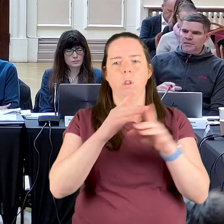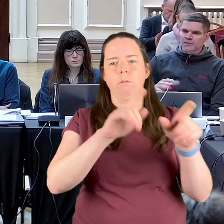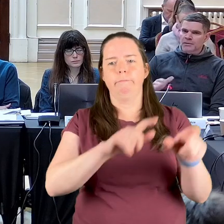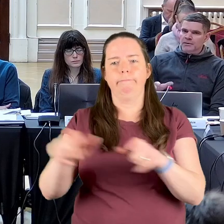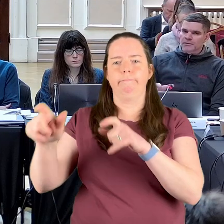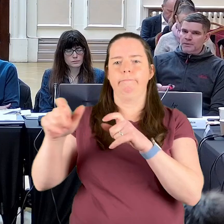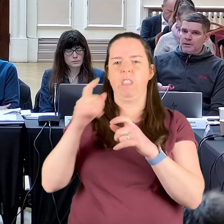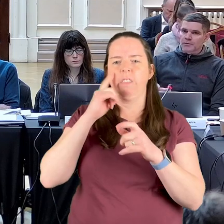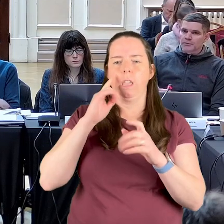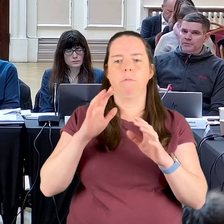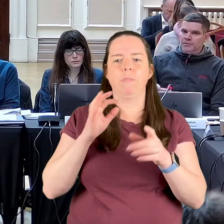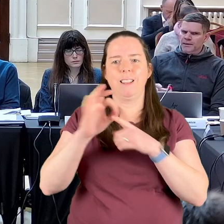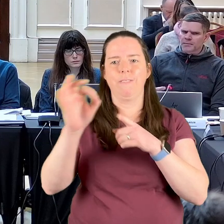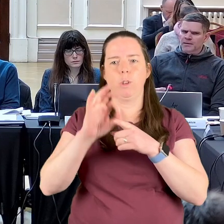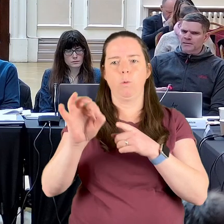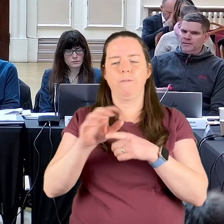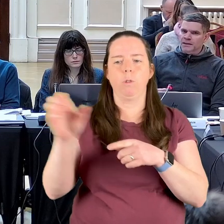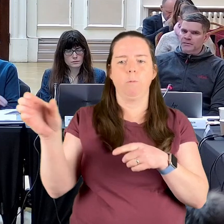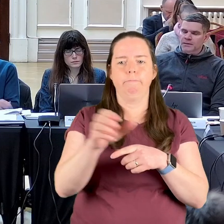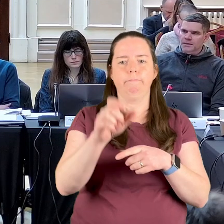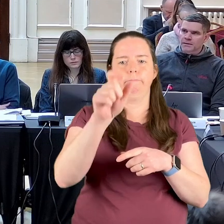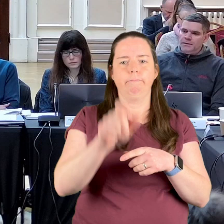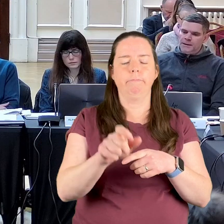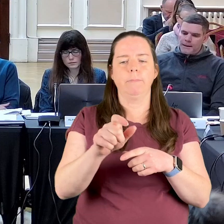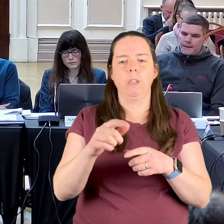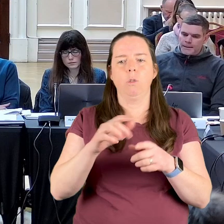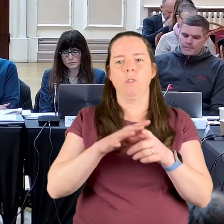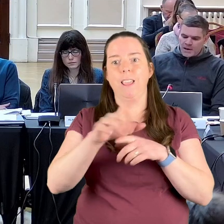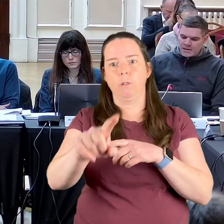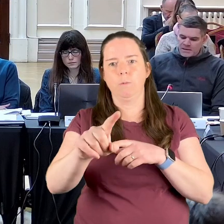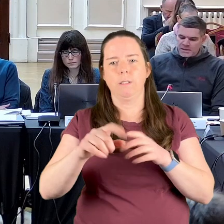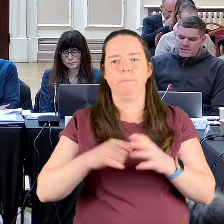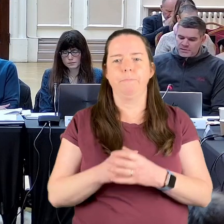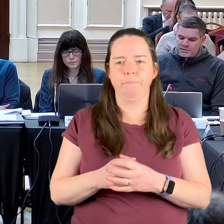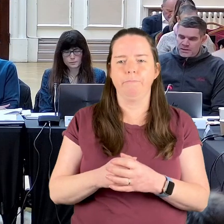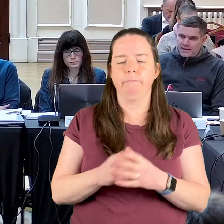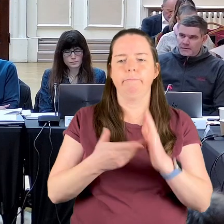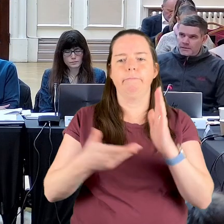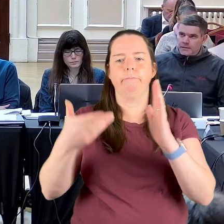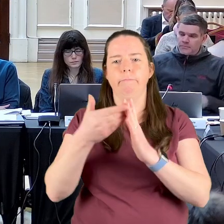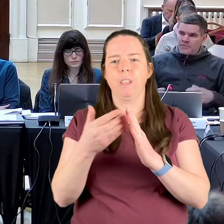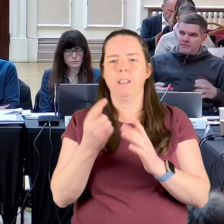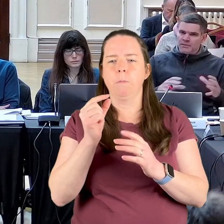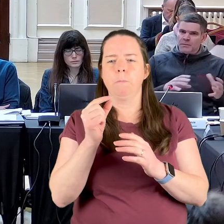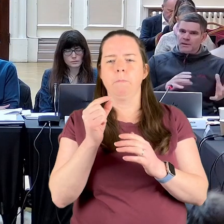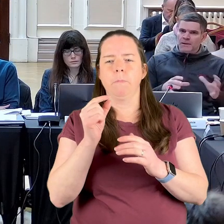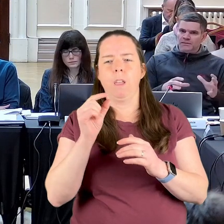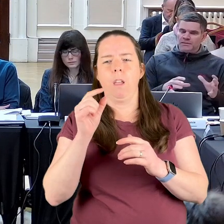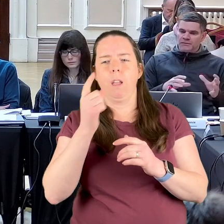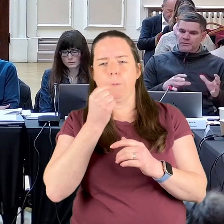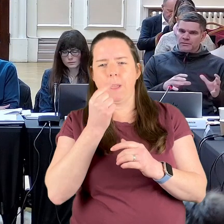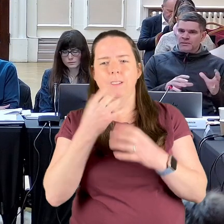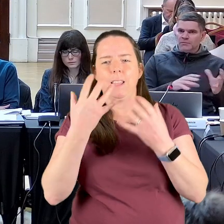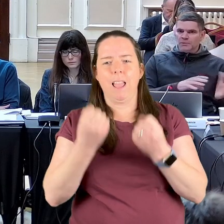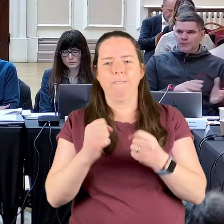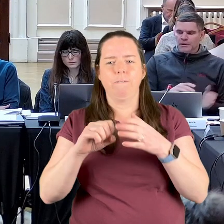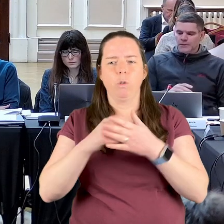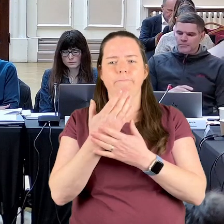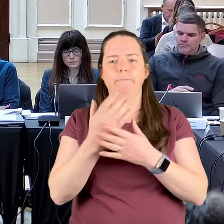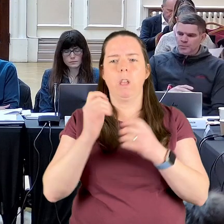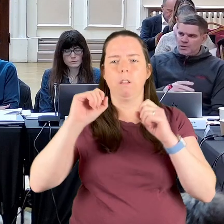think interviewing for the post is taking place, I think, next week. And then in addition to that, there is a little bit of capacity for